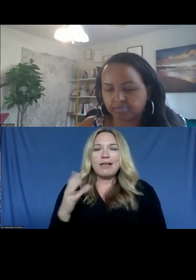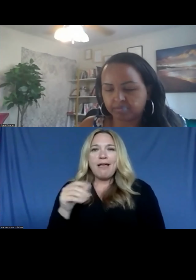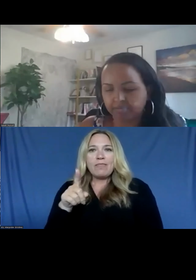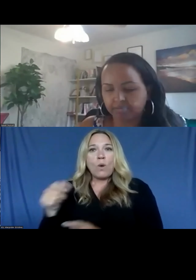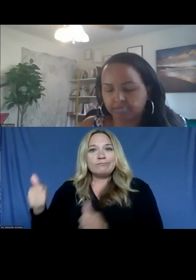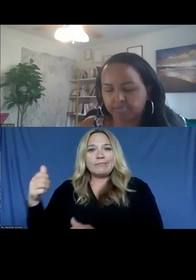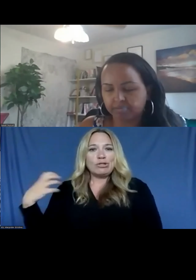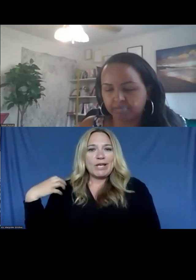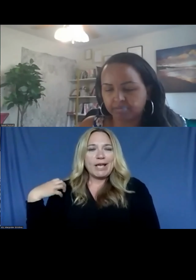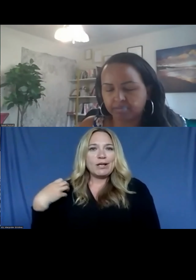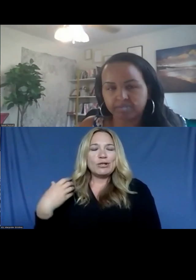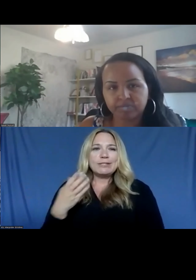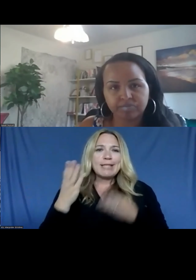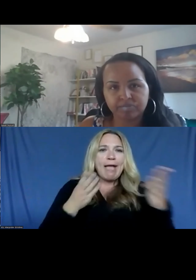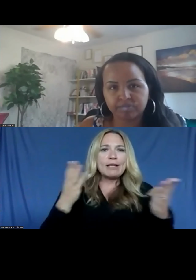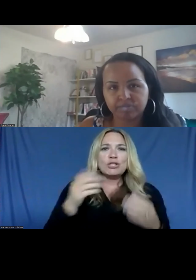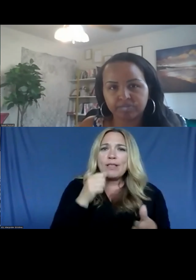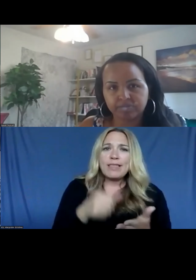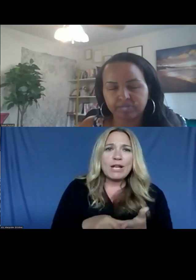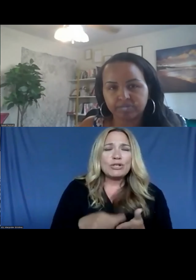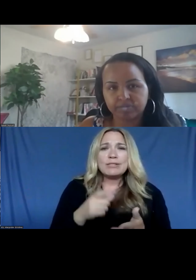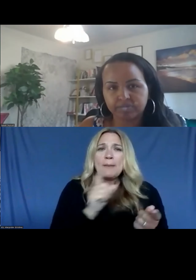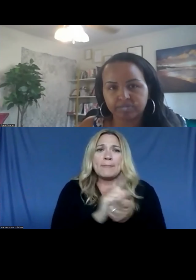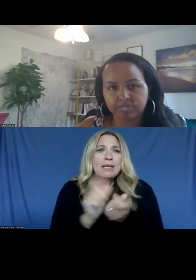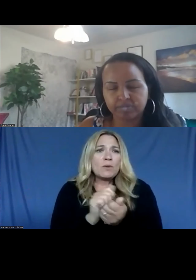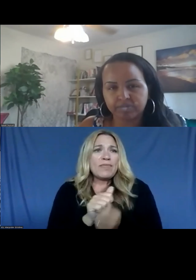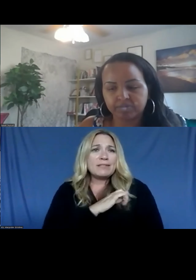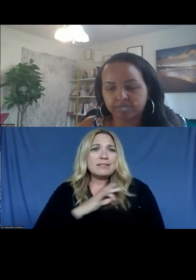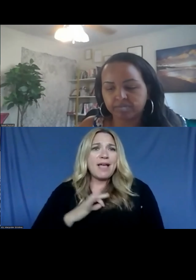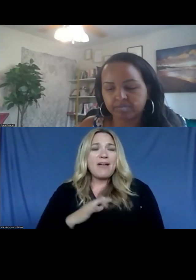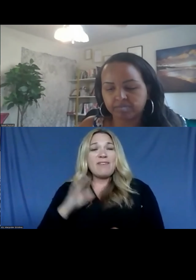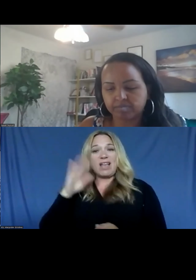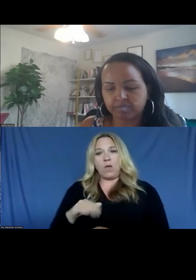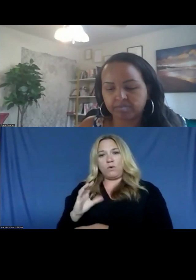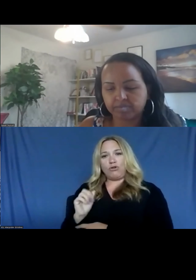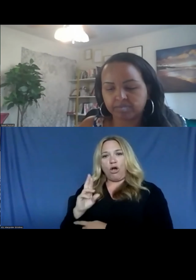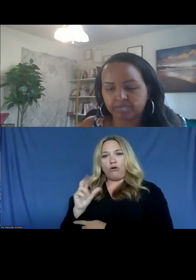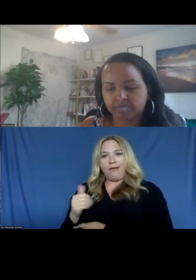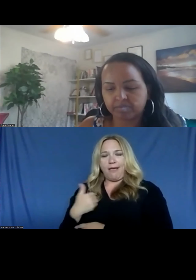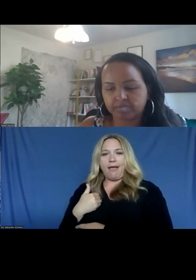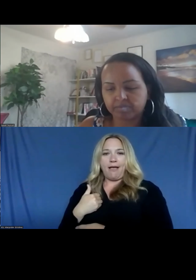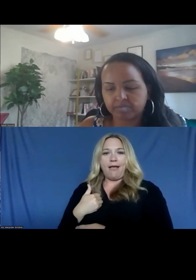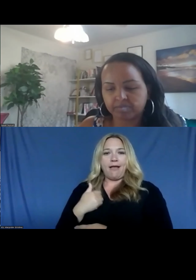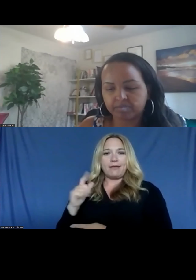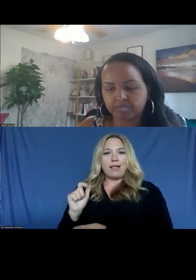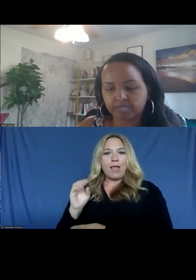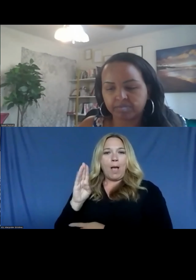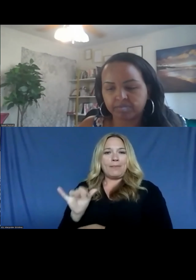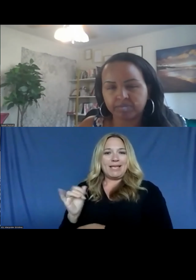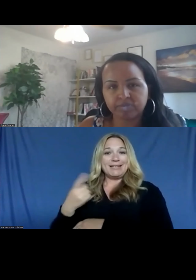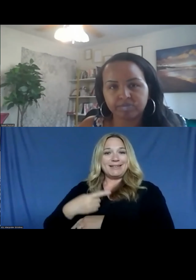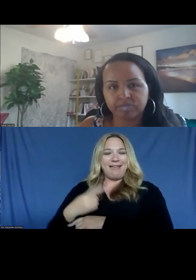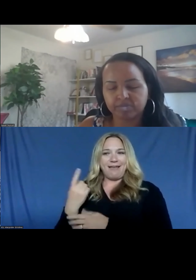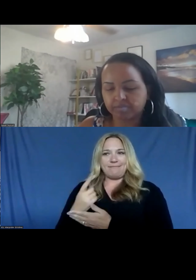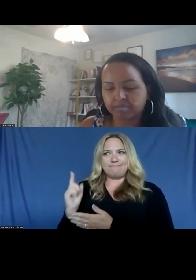with staff. I know, Cara, we had our lobby day last Friday, which was fantastic. We met with, I think, over 90